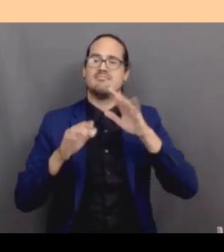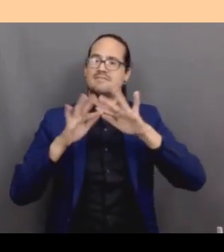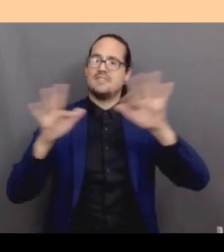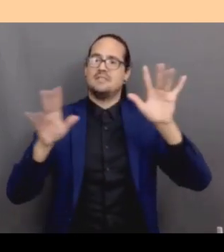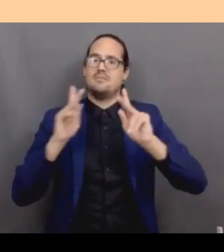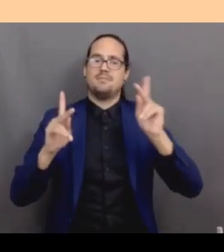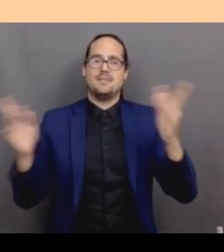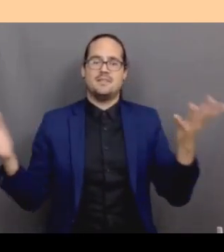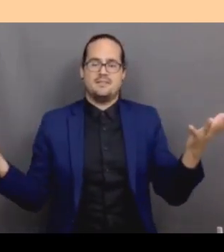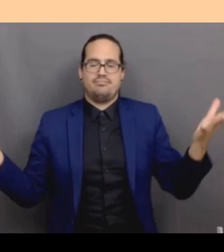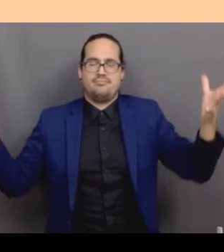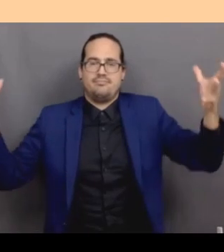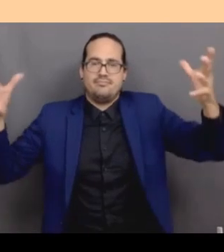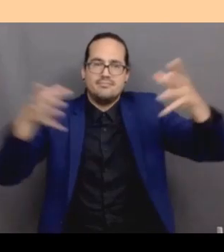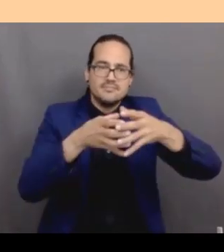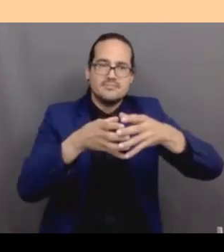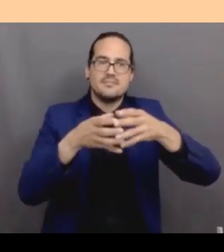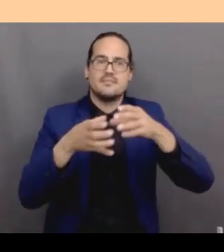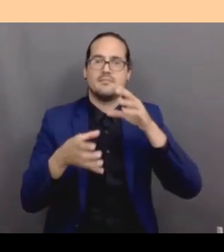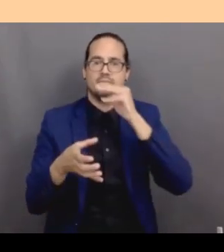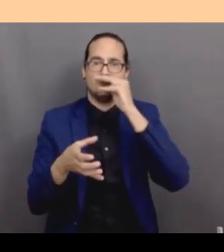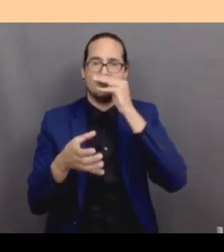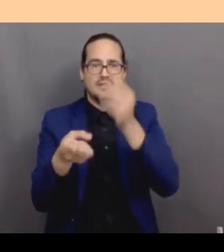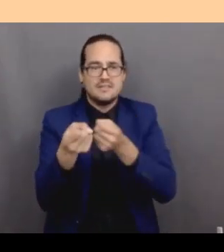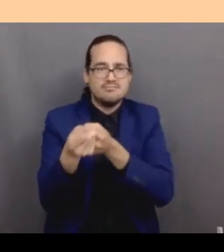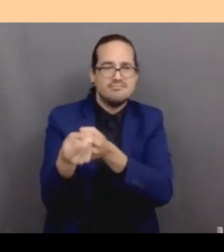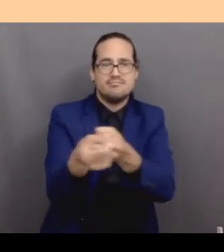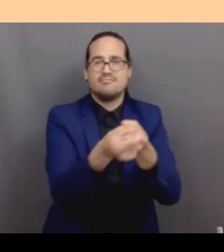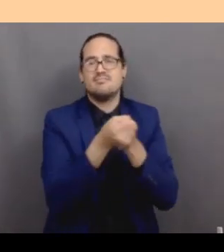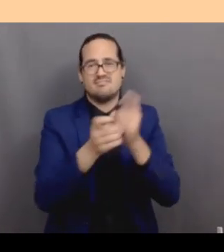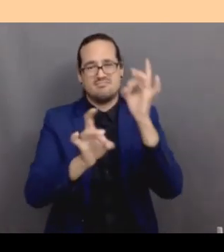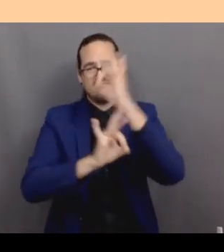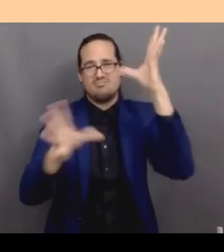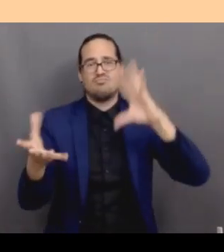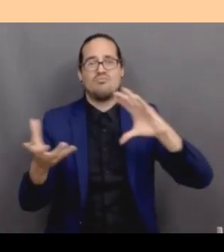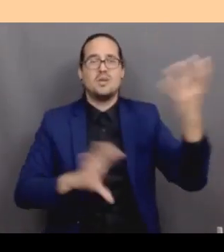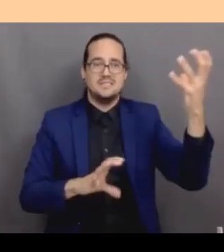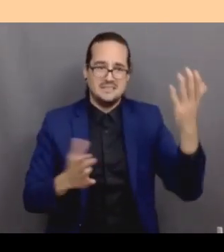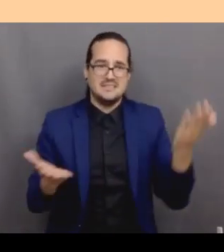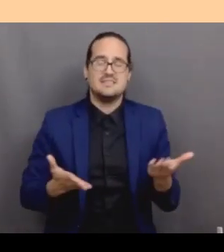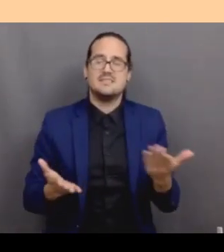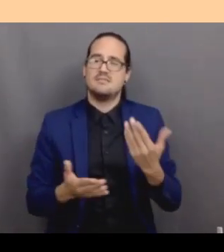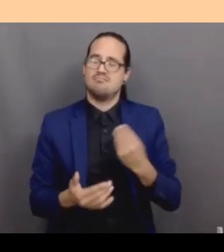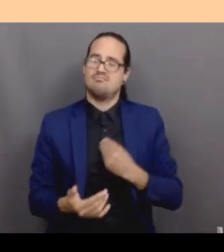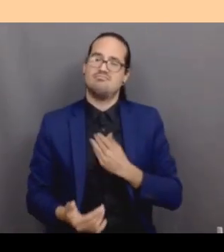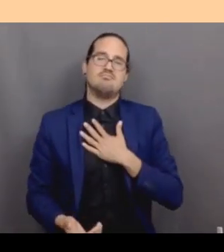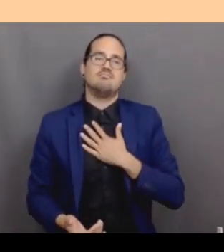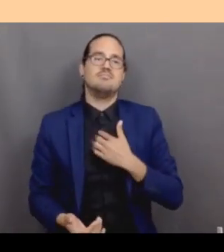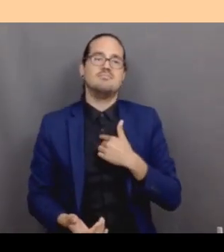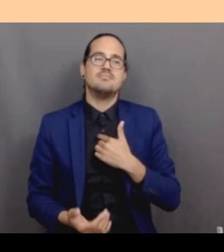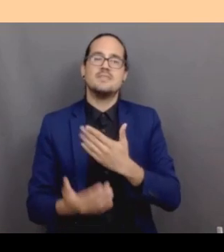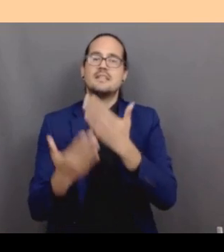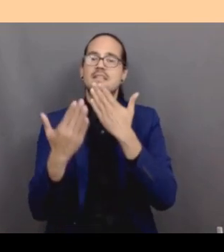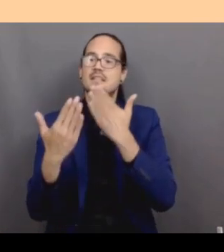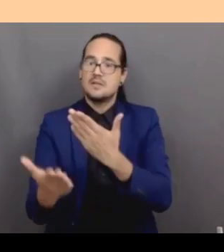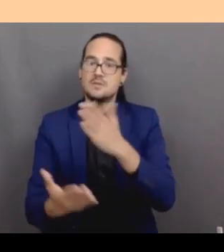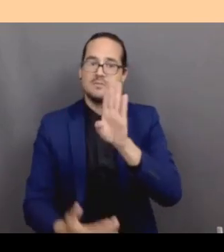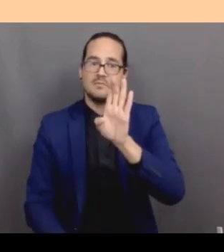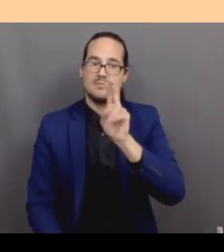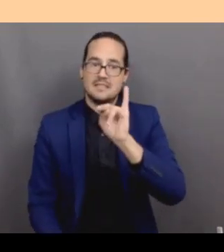is a very, very wonderful thing. Well, thank you so much, Benita McLarin and Dr.